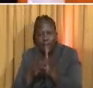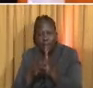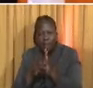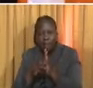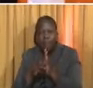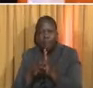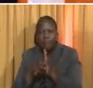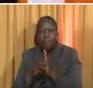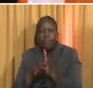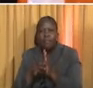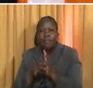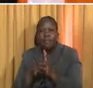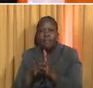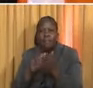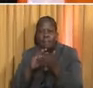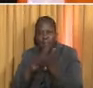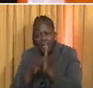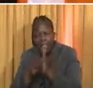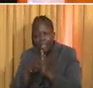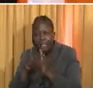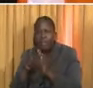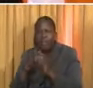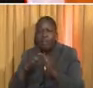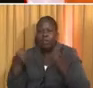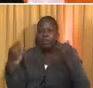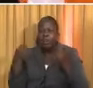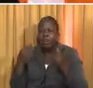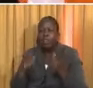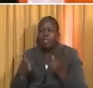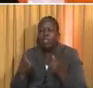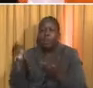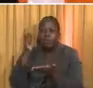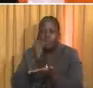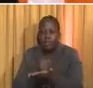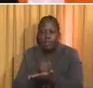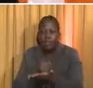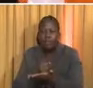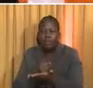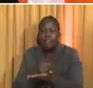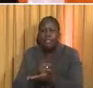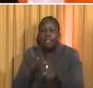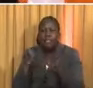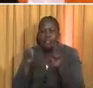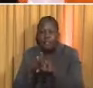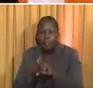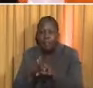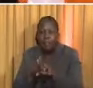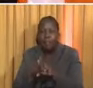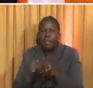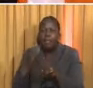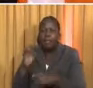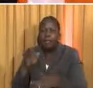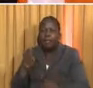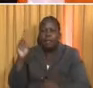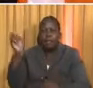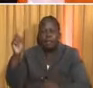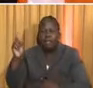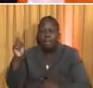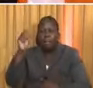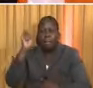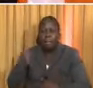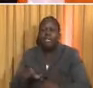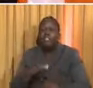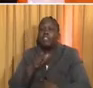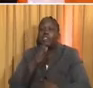and enormity of the office and declared that the President shall not hold